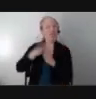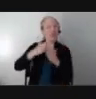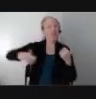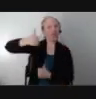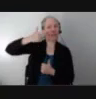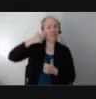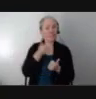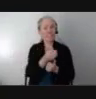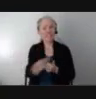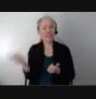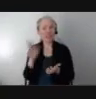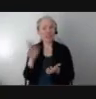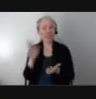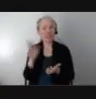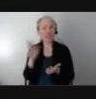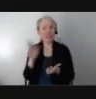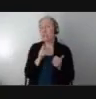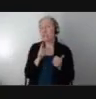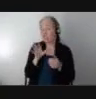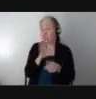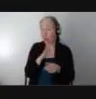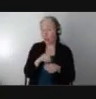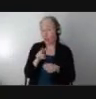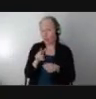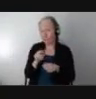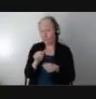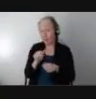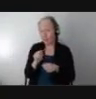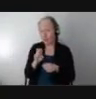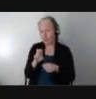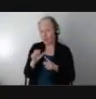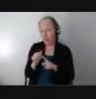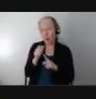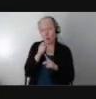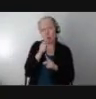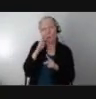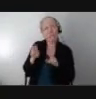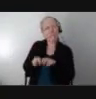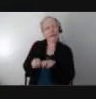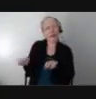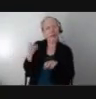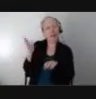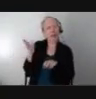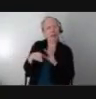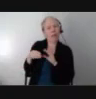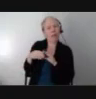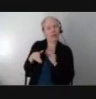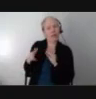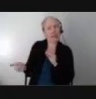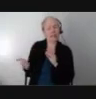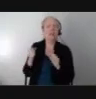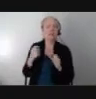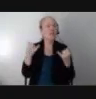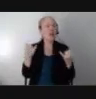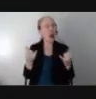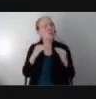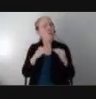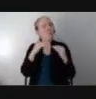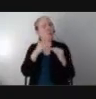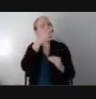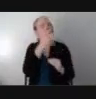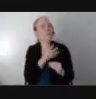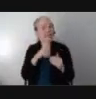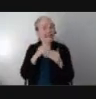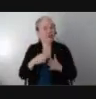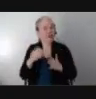including Vanessa, who'll be talking with you next. So I think NASA has made significant progress in promoting women leaders, but the key is, can we